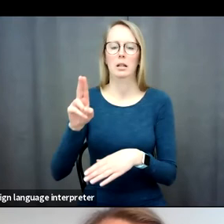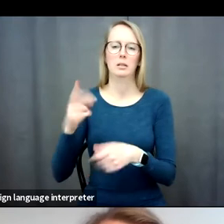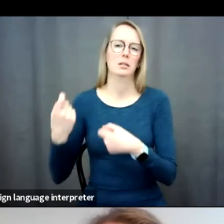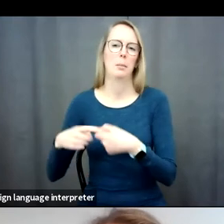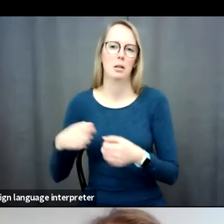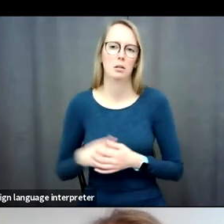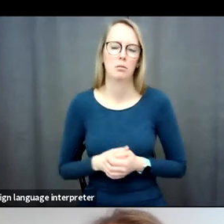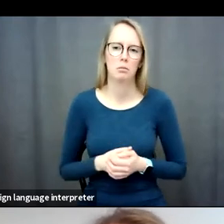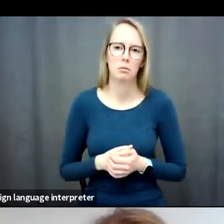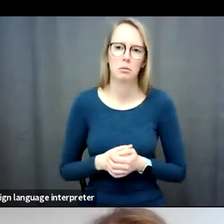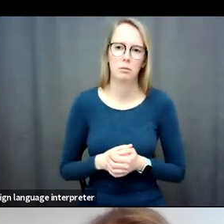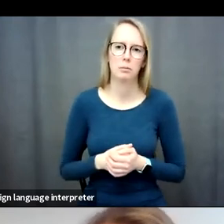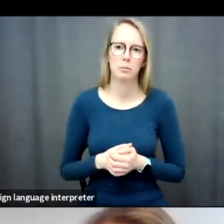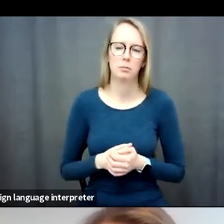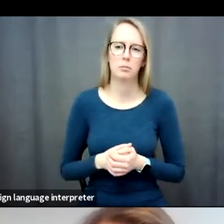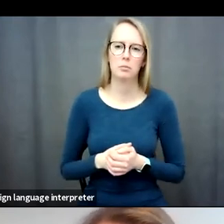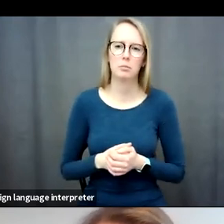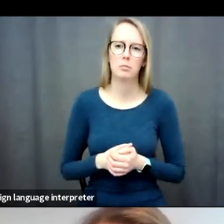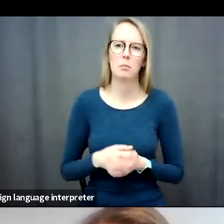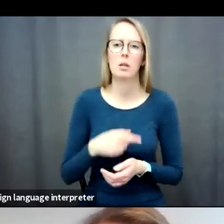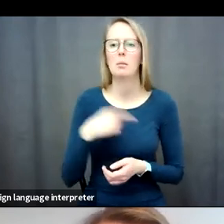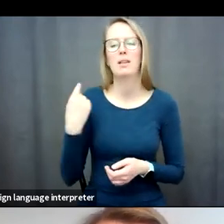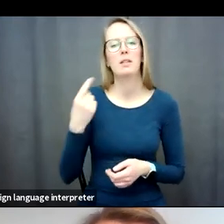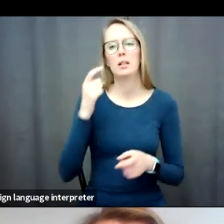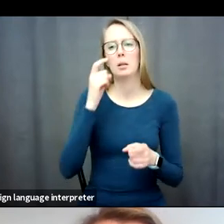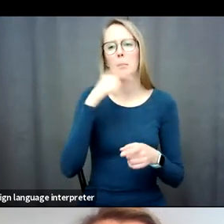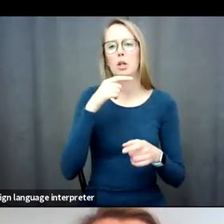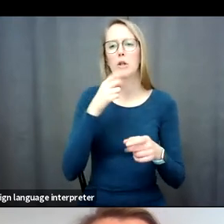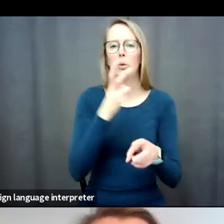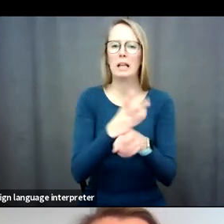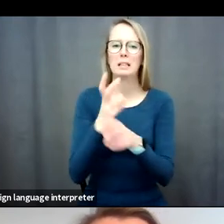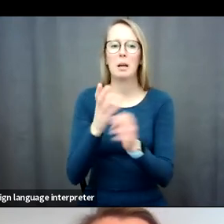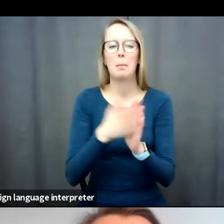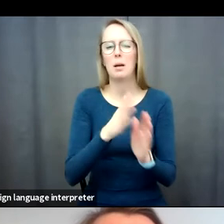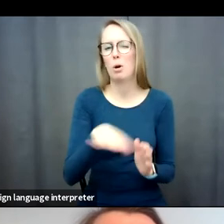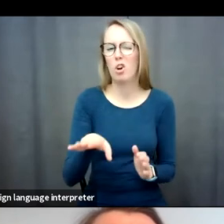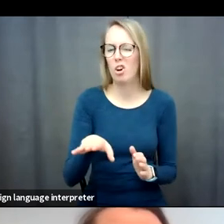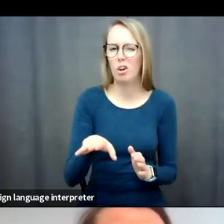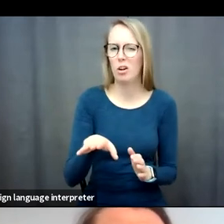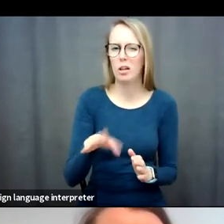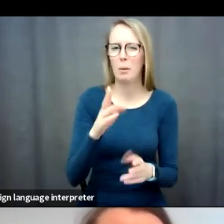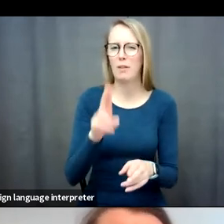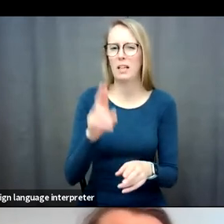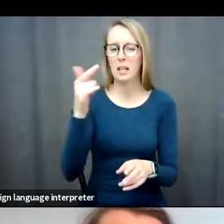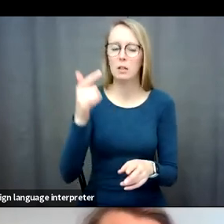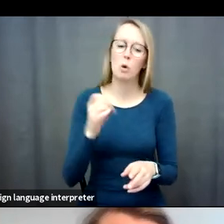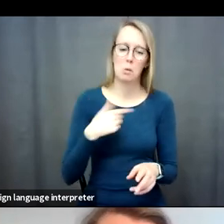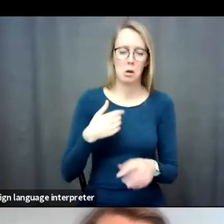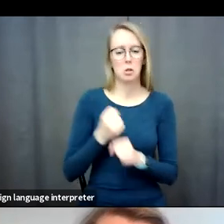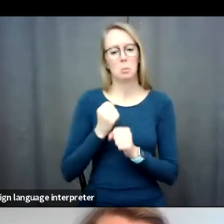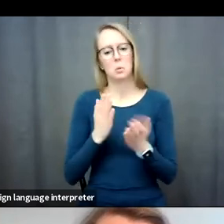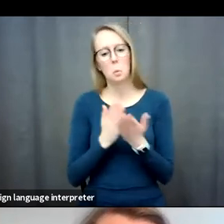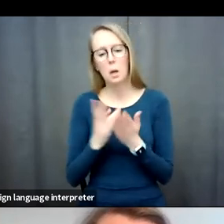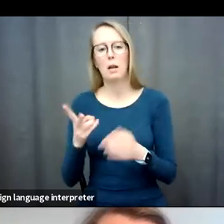to, we can't go out there and work with everyone. And if you work in a school or in a kindergarten